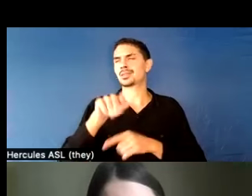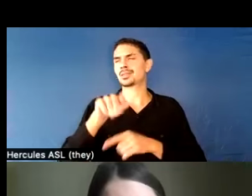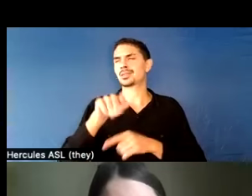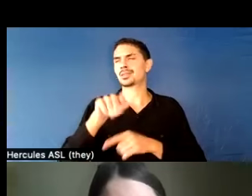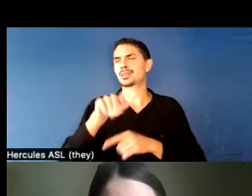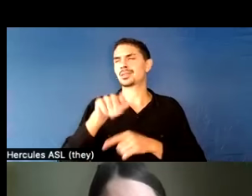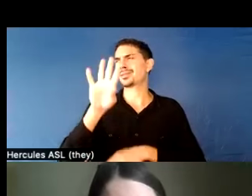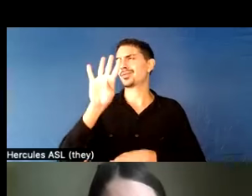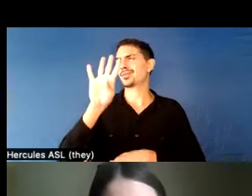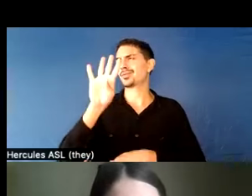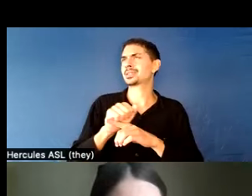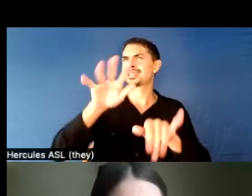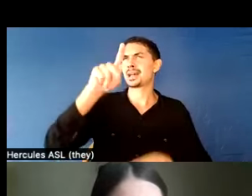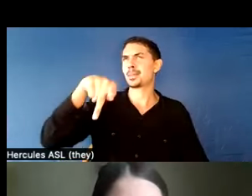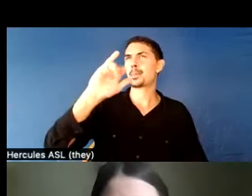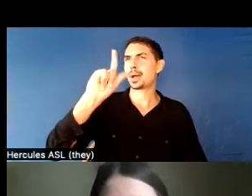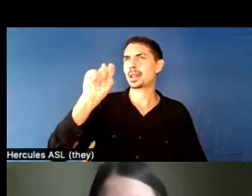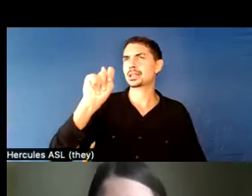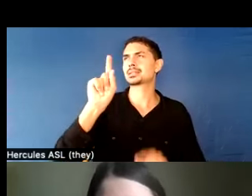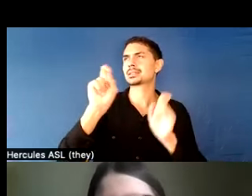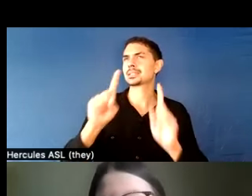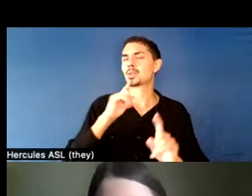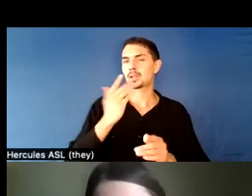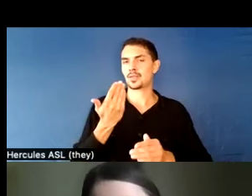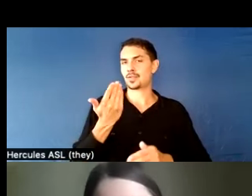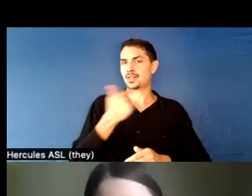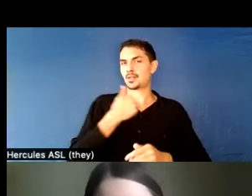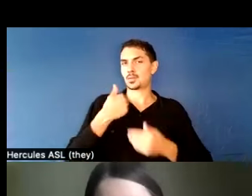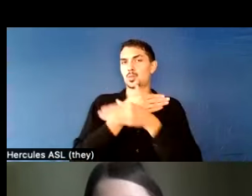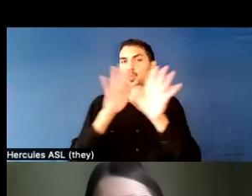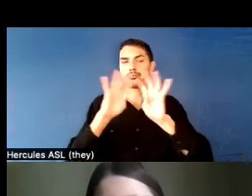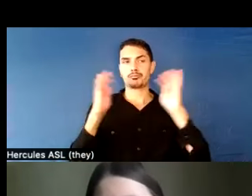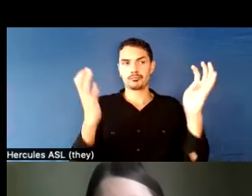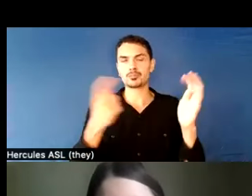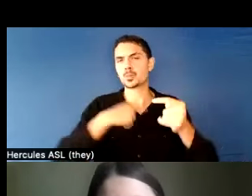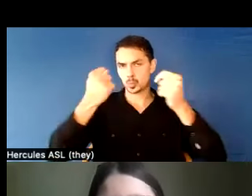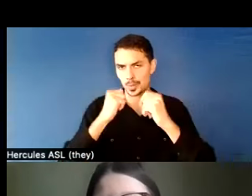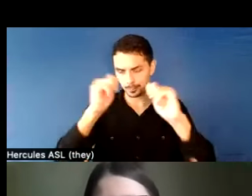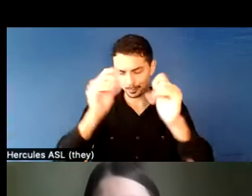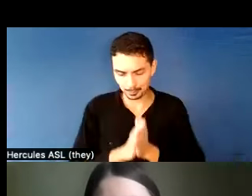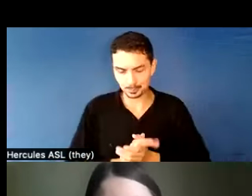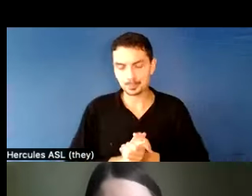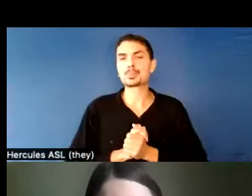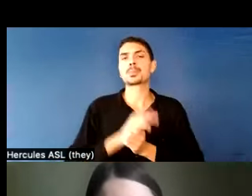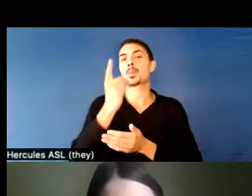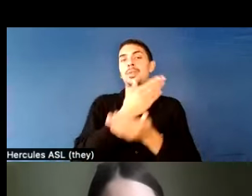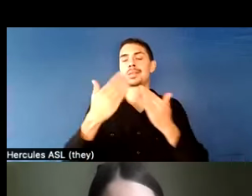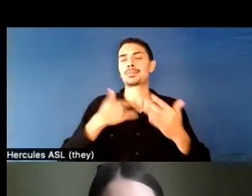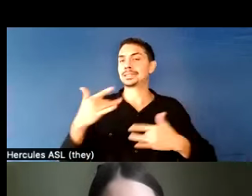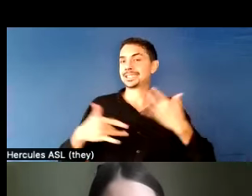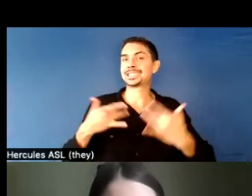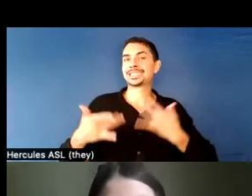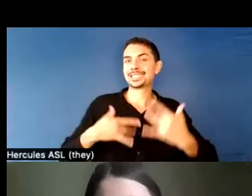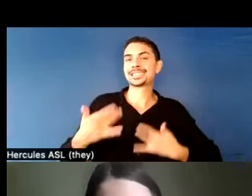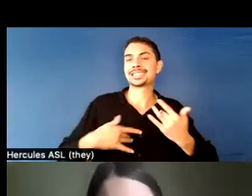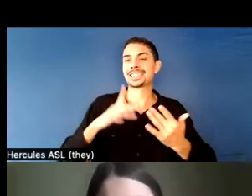40-hour advocacy training. I'm part of, I think, one of the first tests, the pilots of it, when there was like 15 of us in a room and we were trying it out.